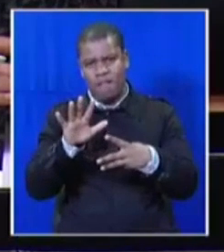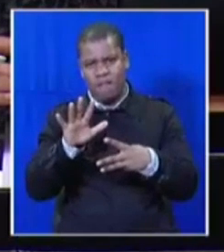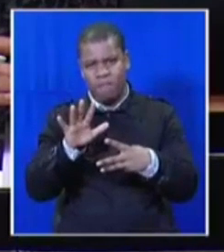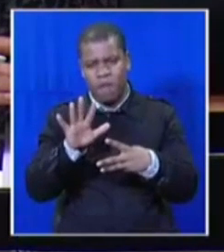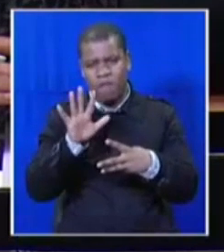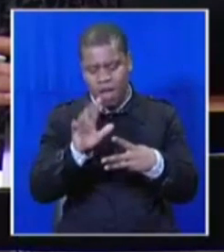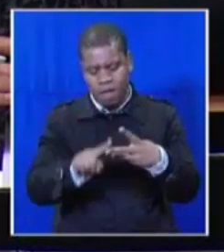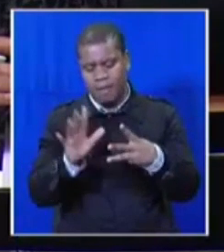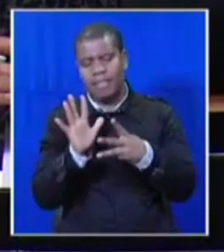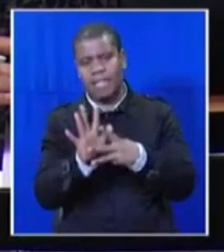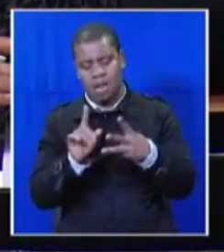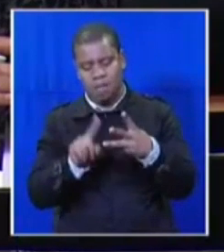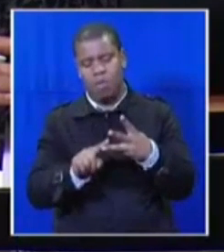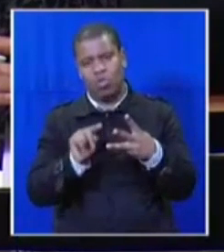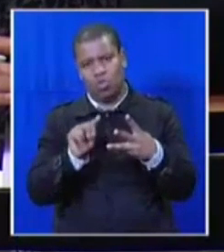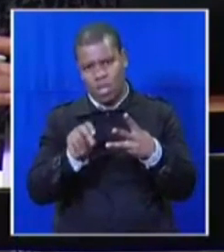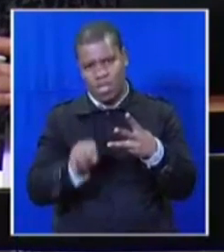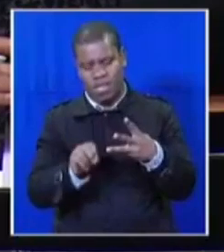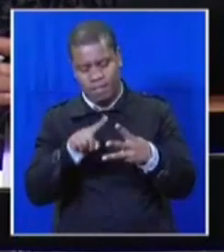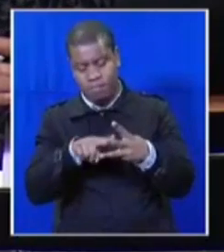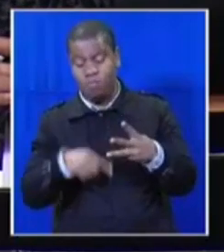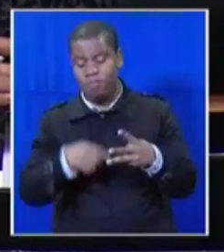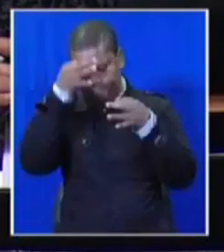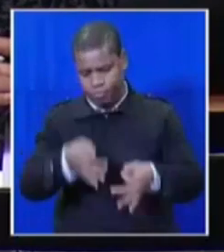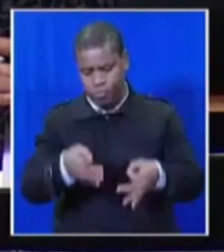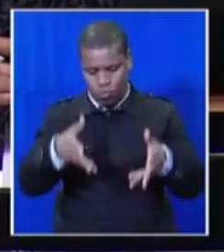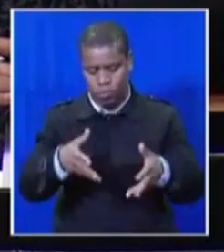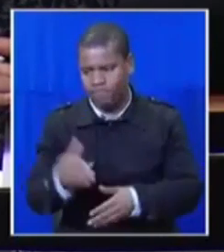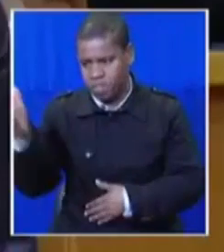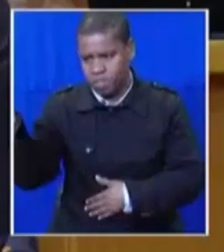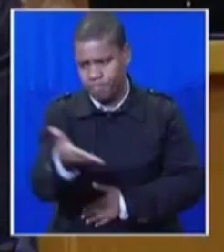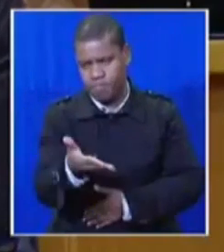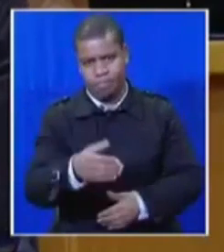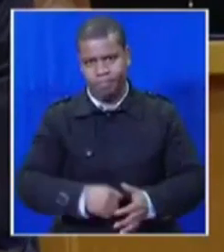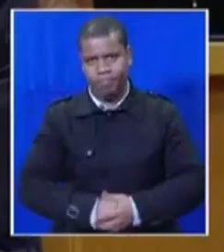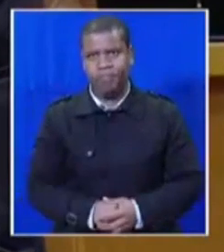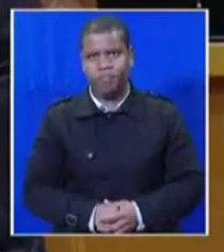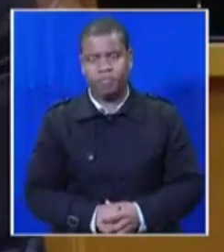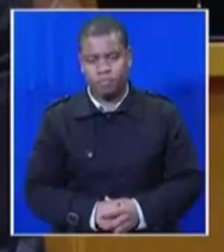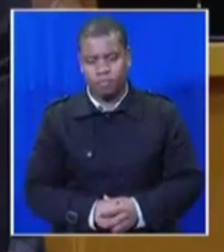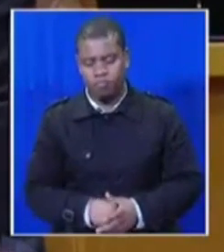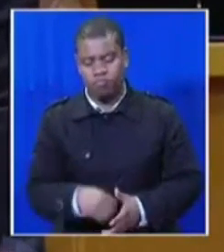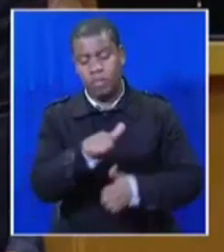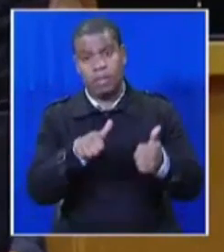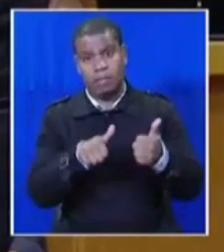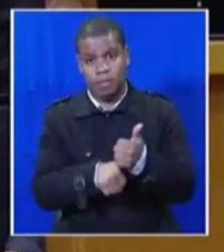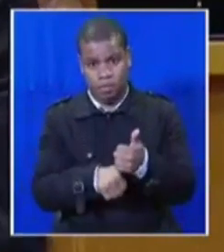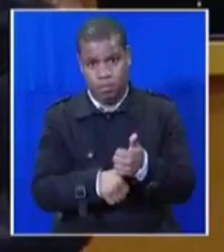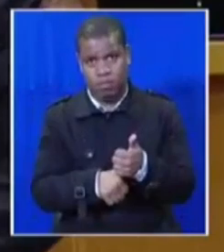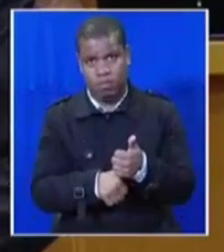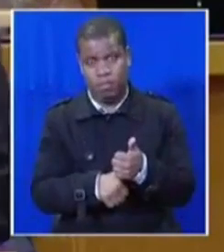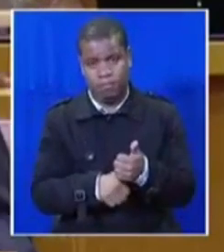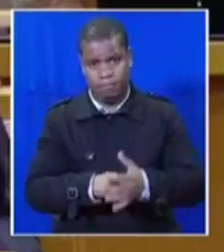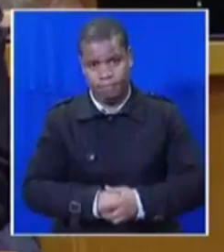that is the ruling for today. Honorable Steenhuisen? Thank you very much. So I think you need to put the mics back on. Oh.